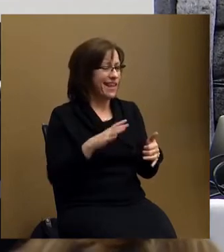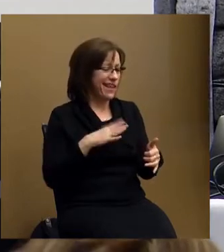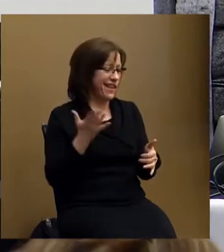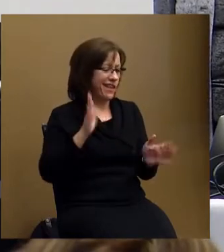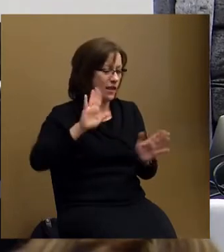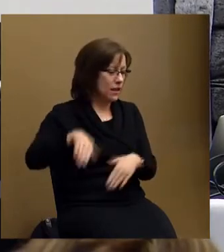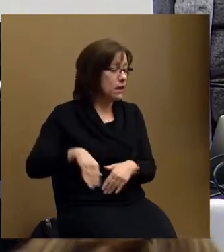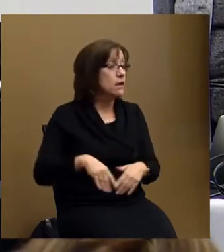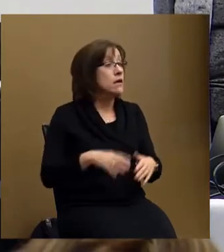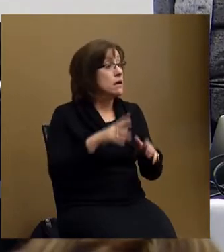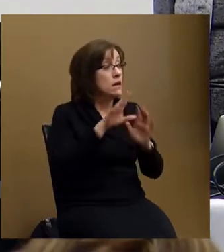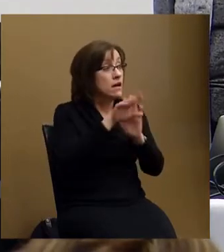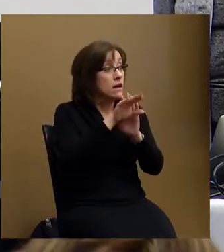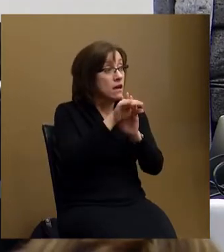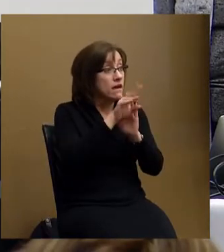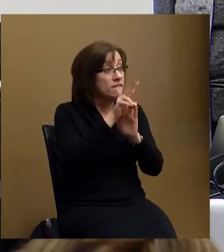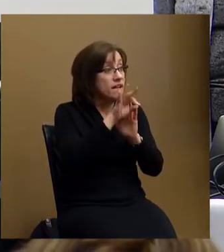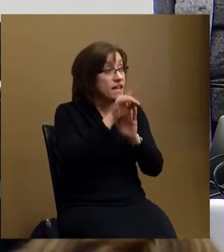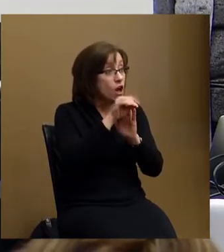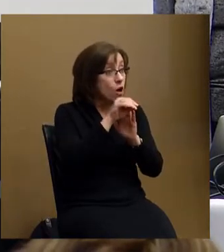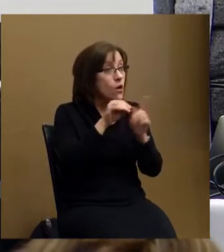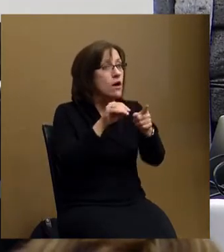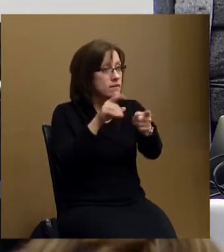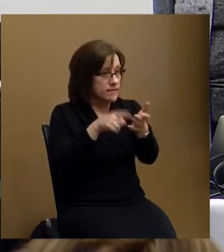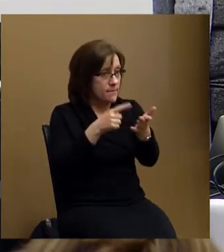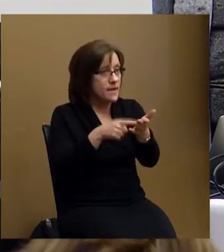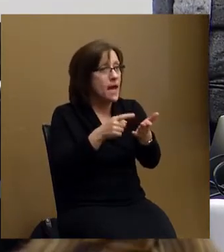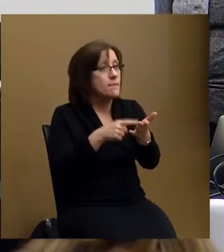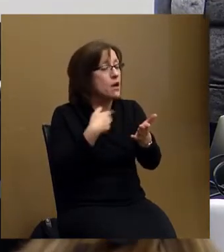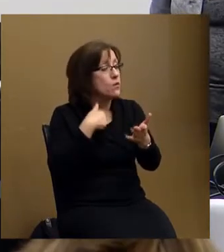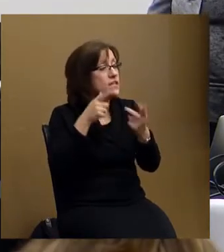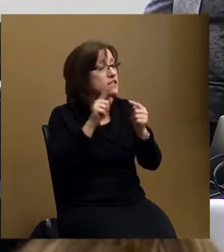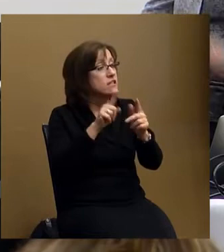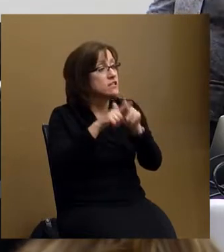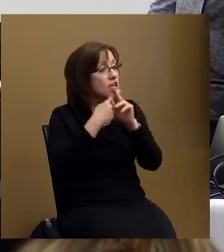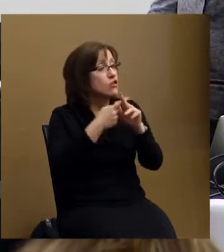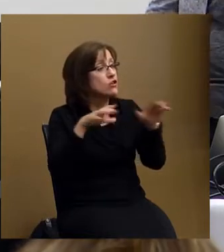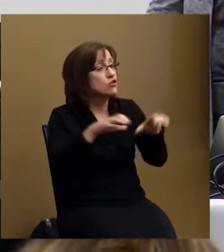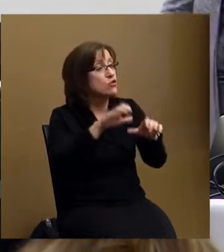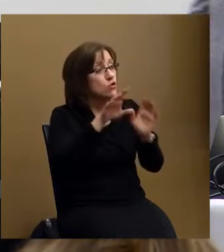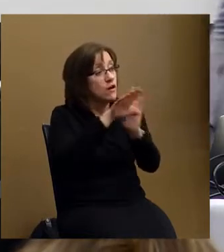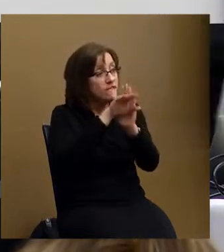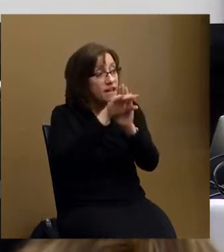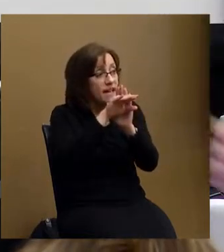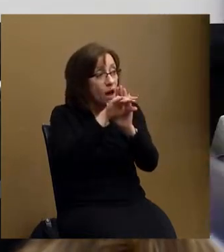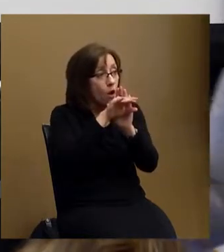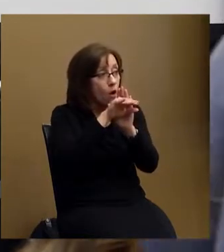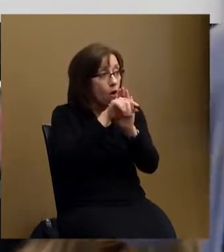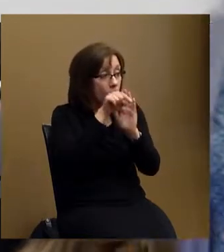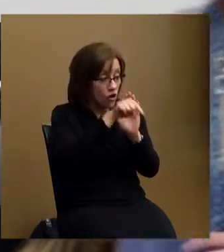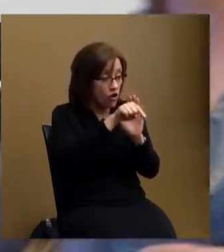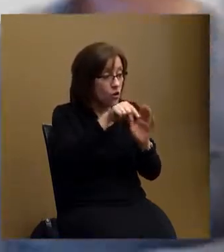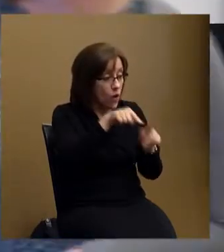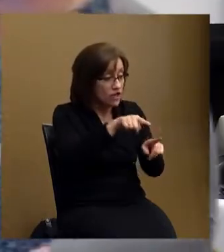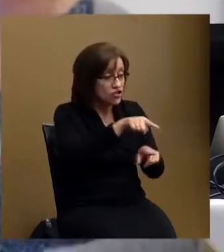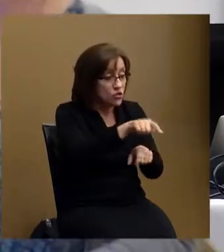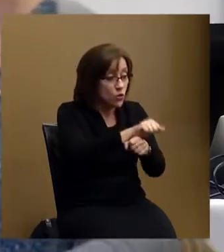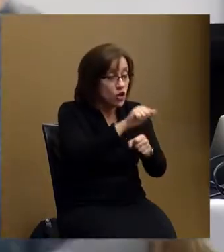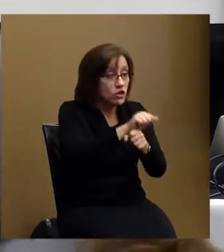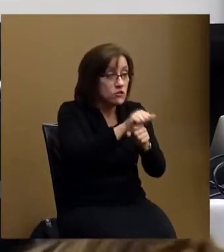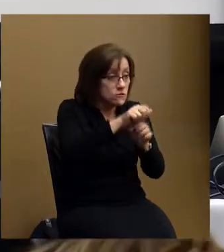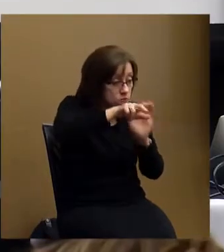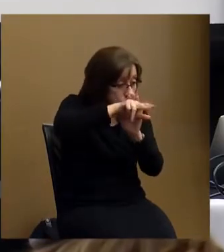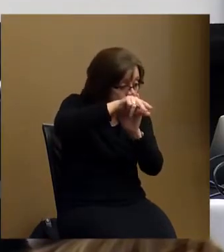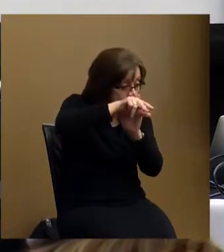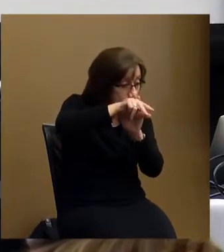videos? Videos is, okay, so what we started to do is videotaping her working, because then